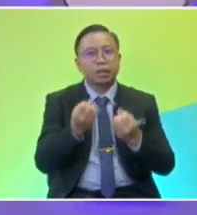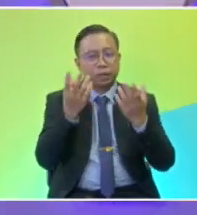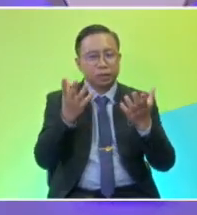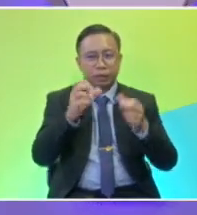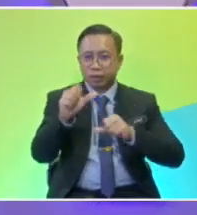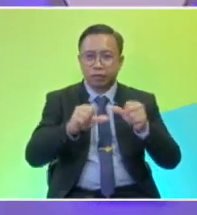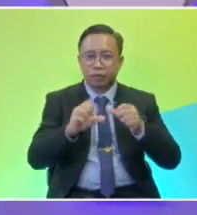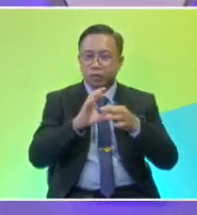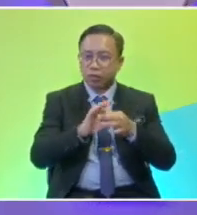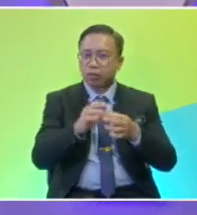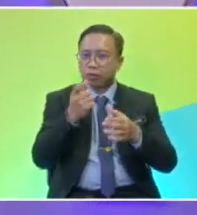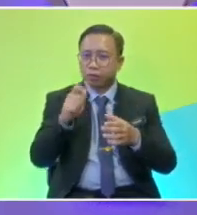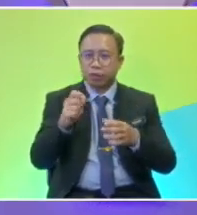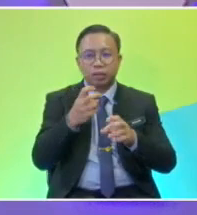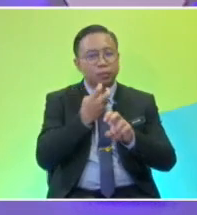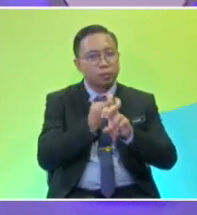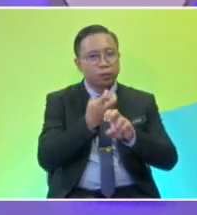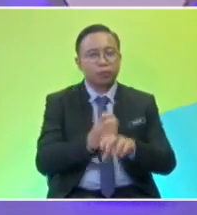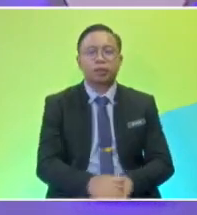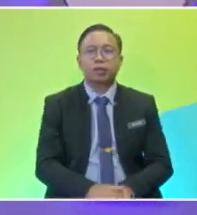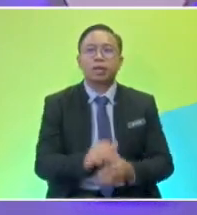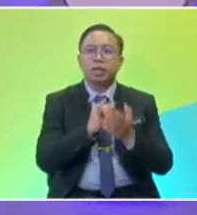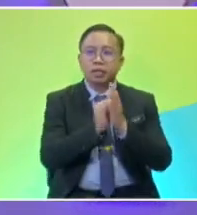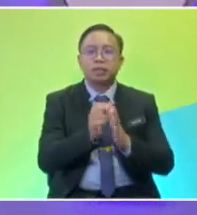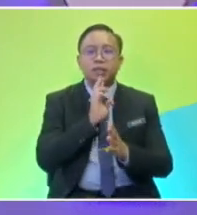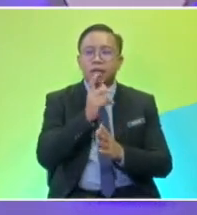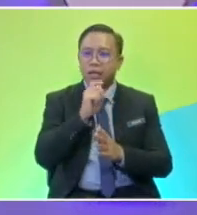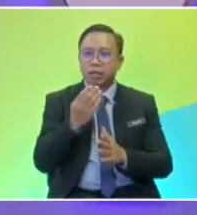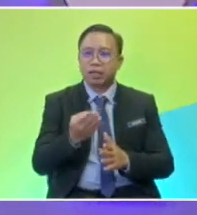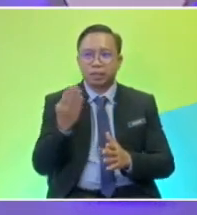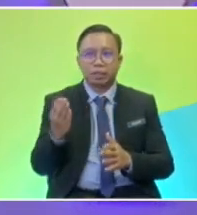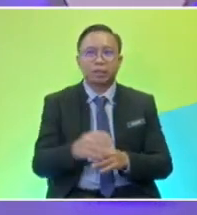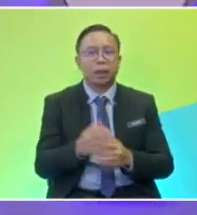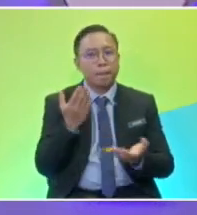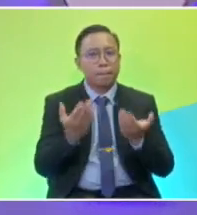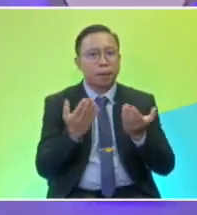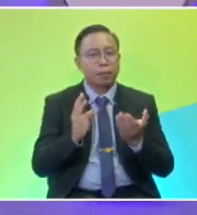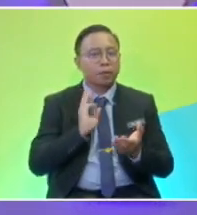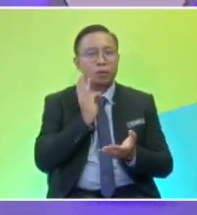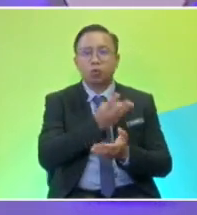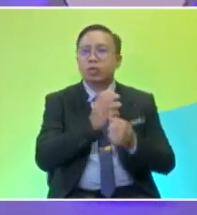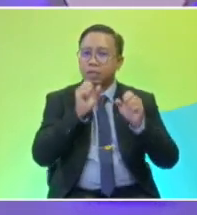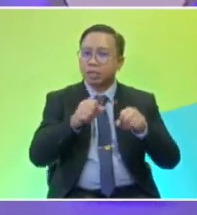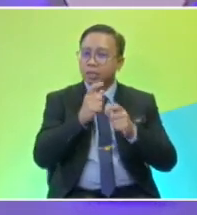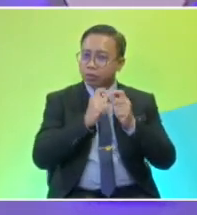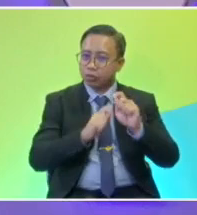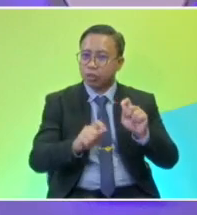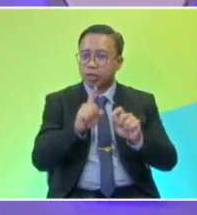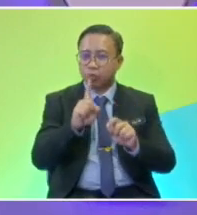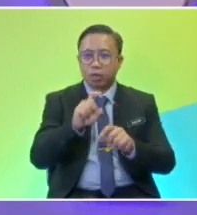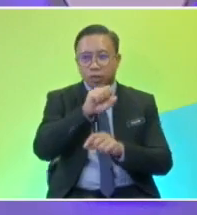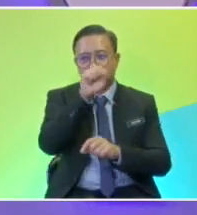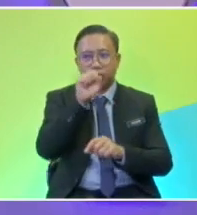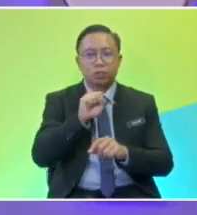of the bones. We have, all right? So these are the things you should know. And then maybe we can try out one question here.